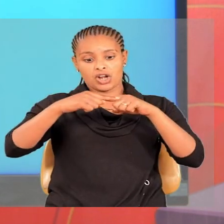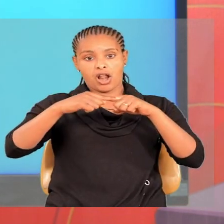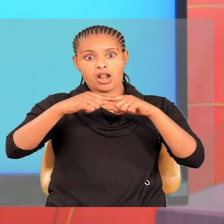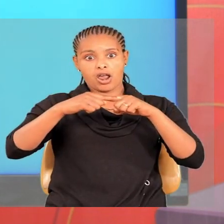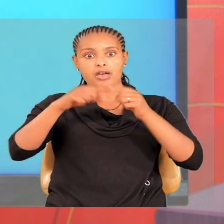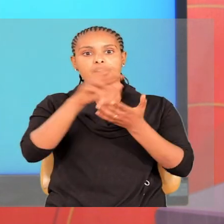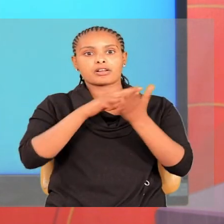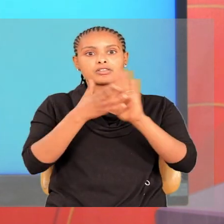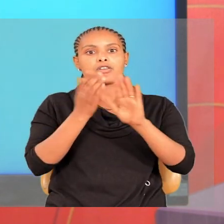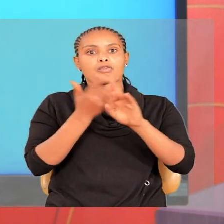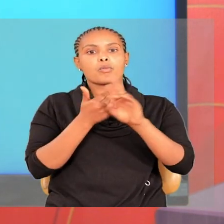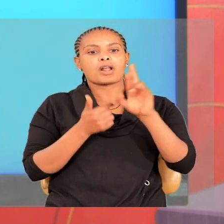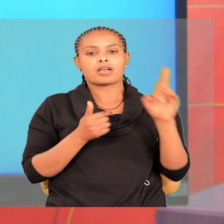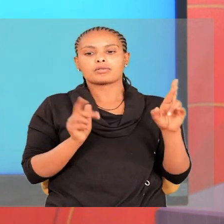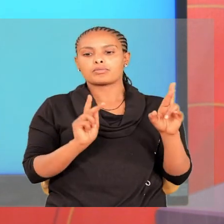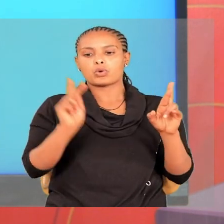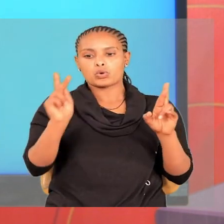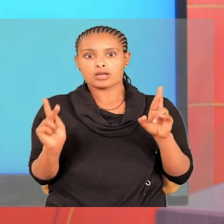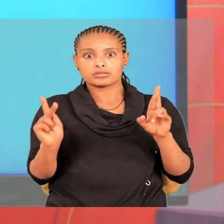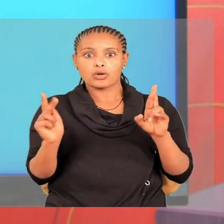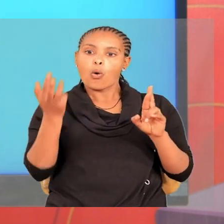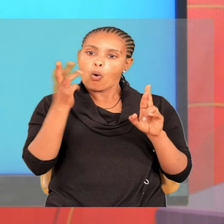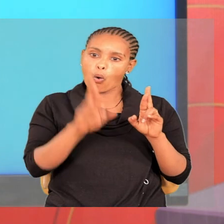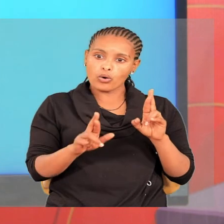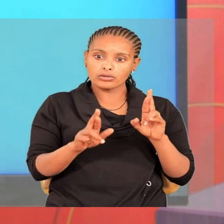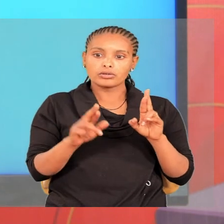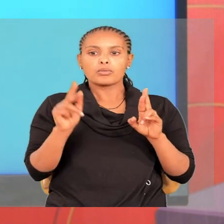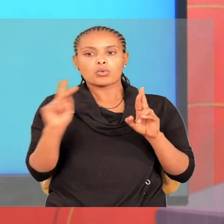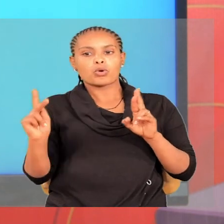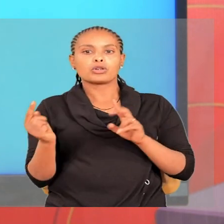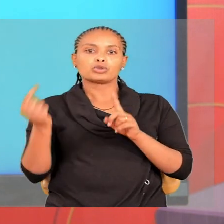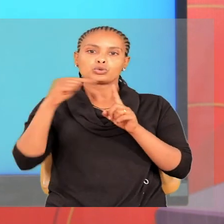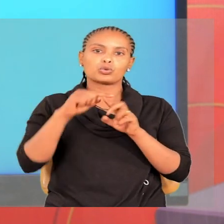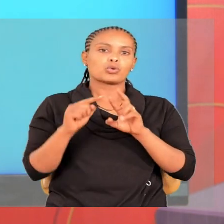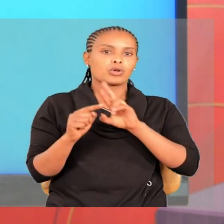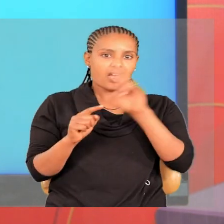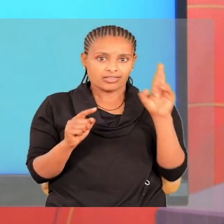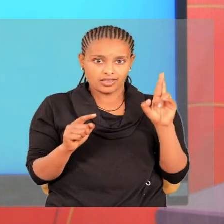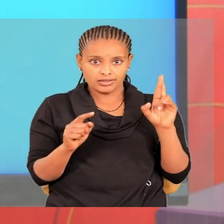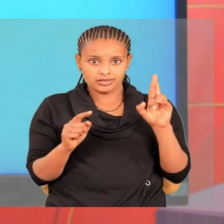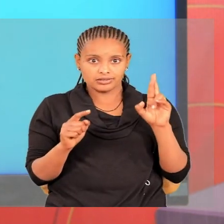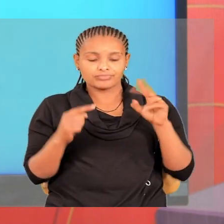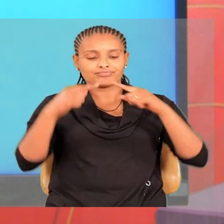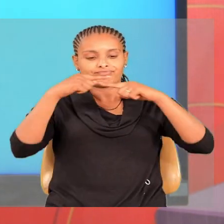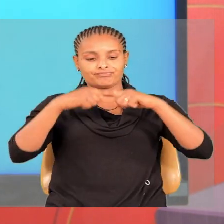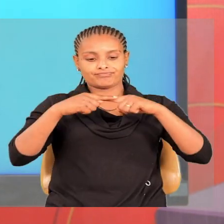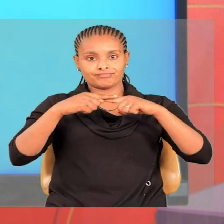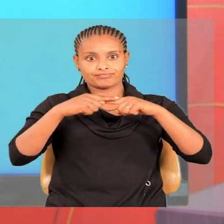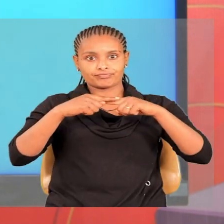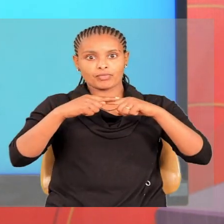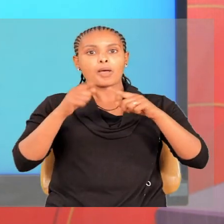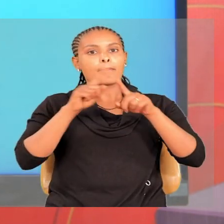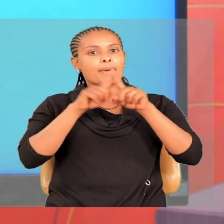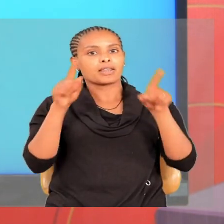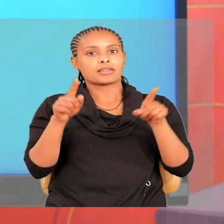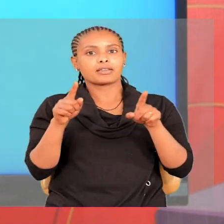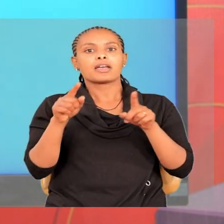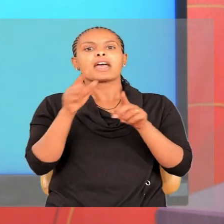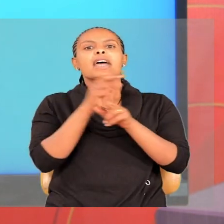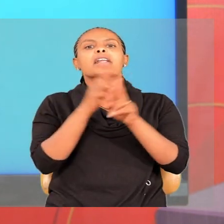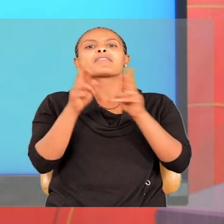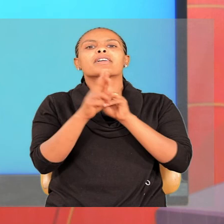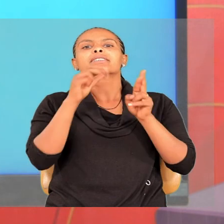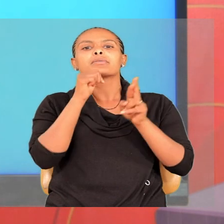reaction from reactant into product and from product into reactant. But